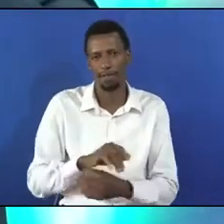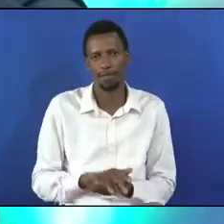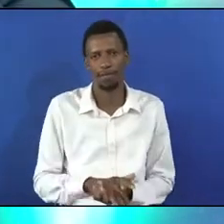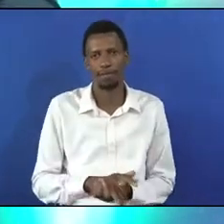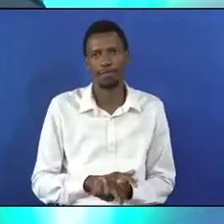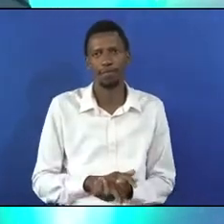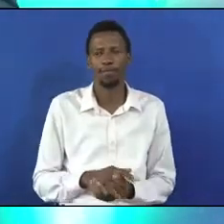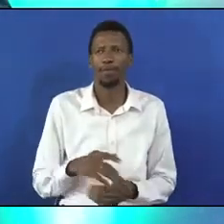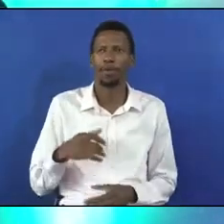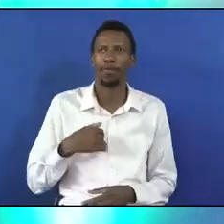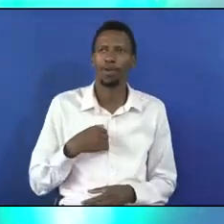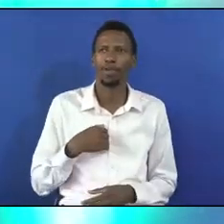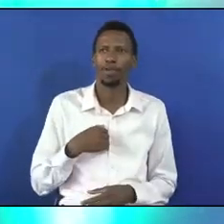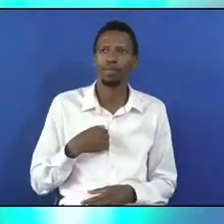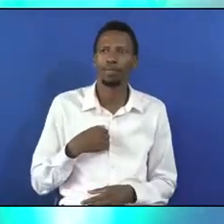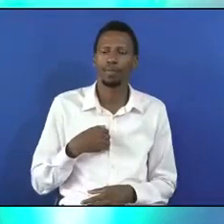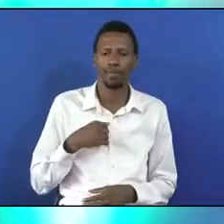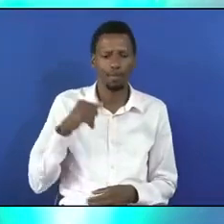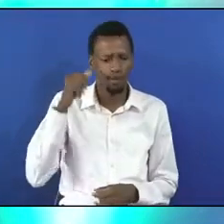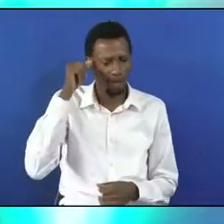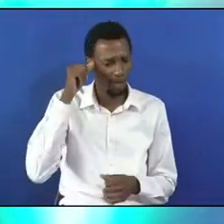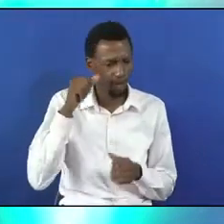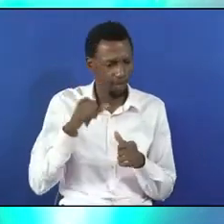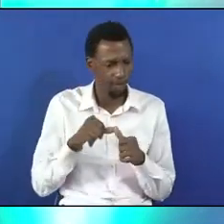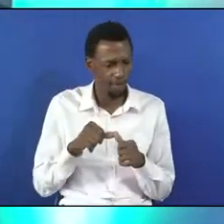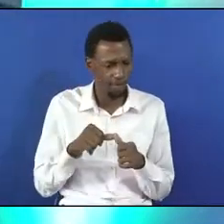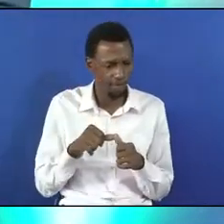just remembering